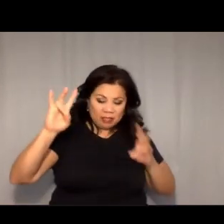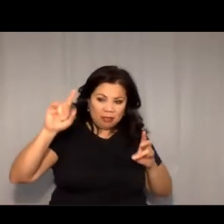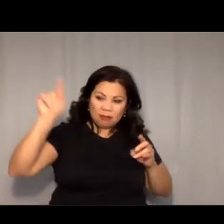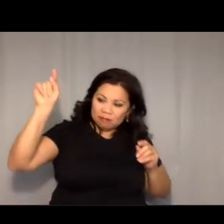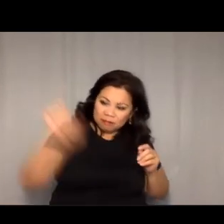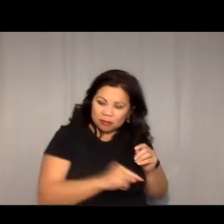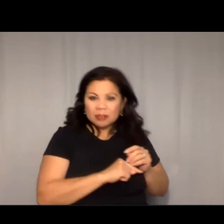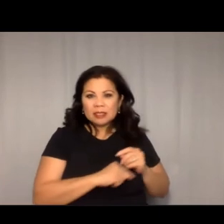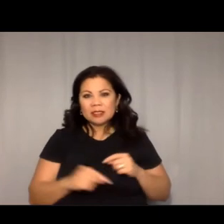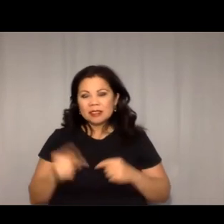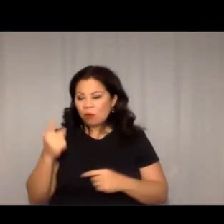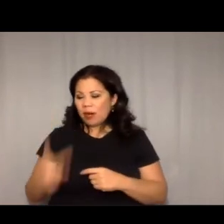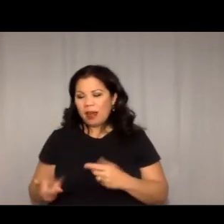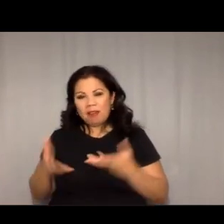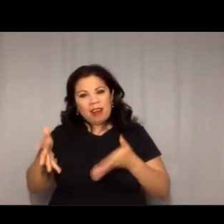Okay.